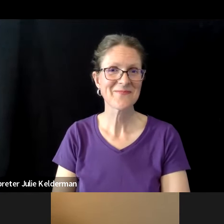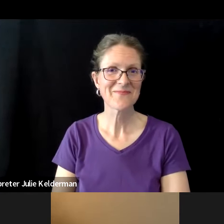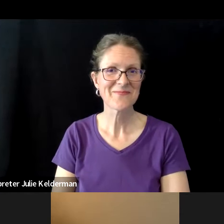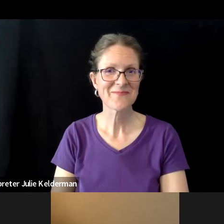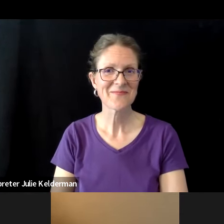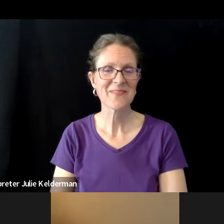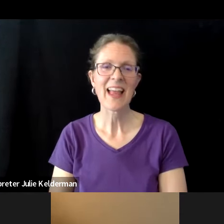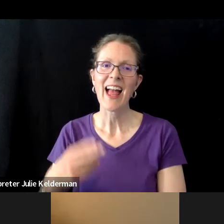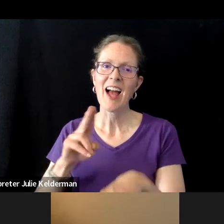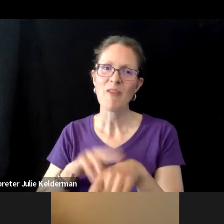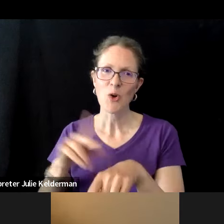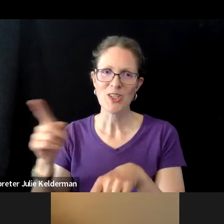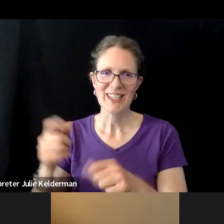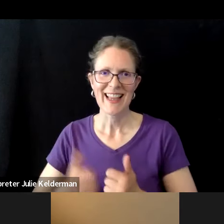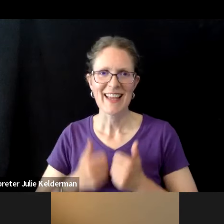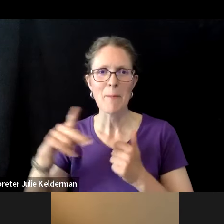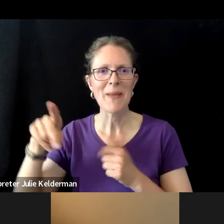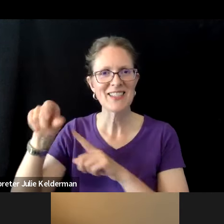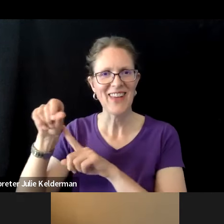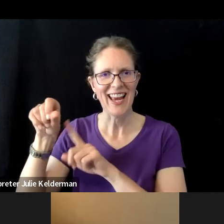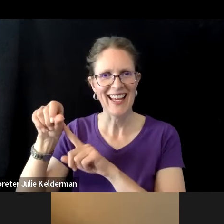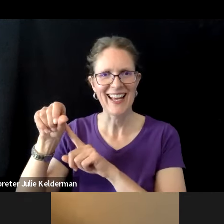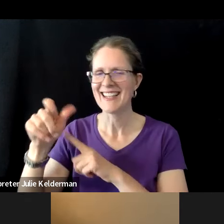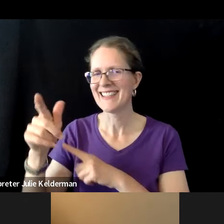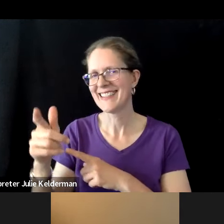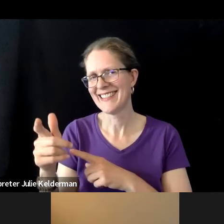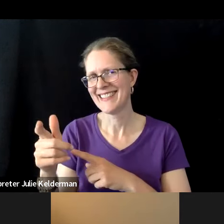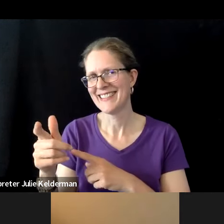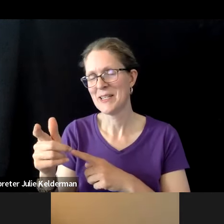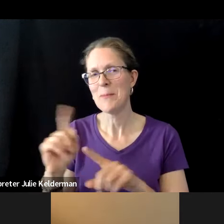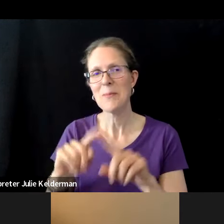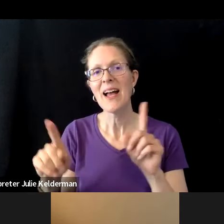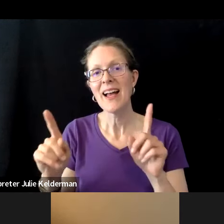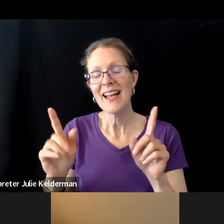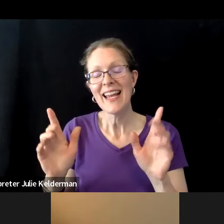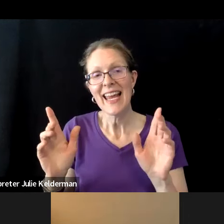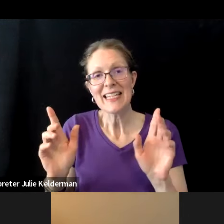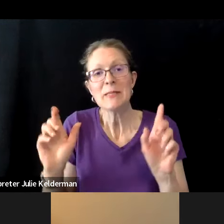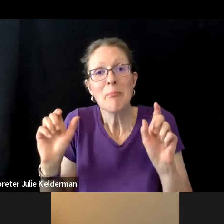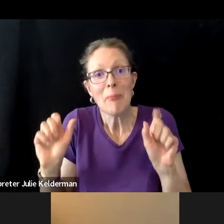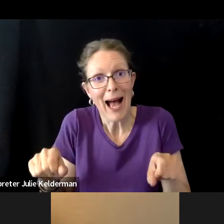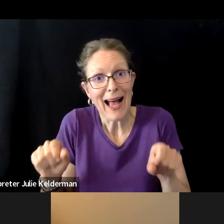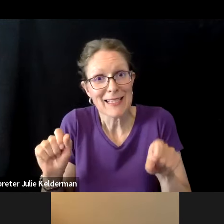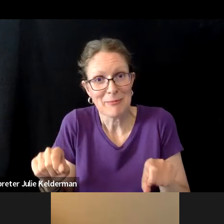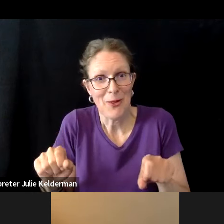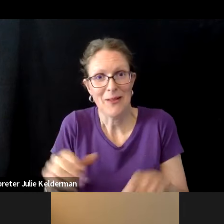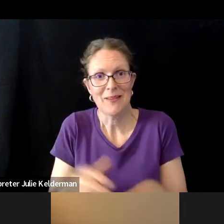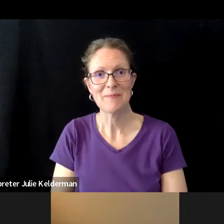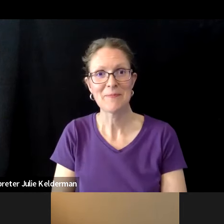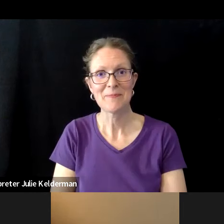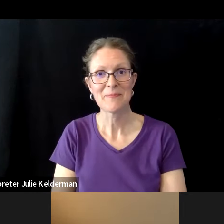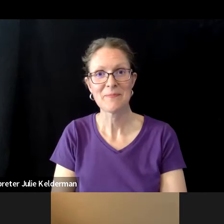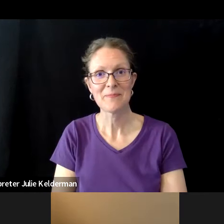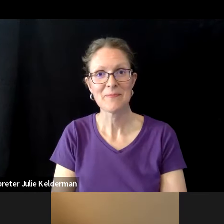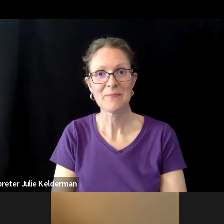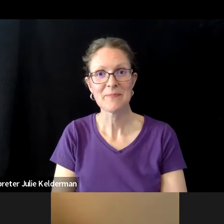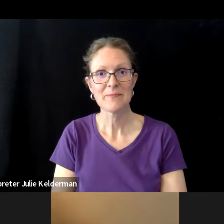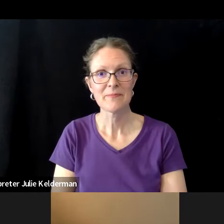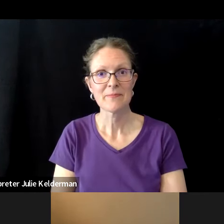of course she lives in Pennsylvania. So it's not beyond the realm of possibility. Gotcha. So I just